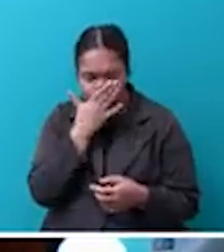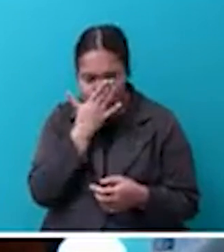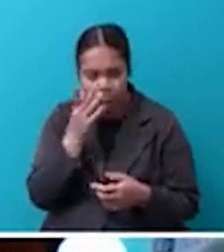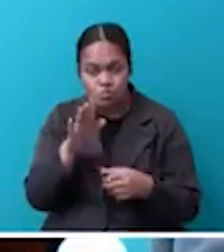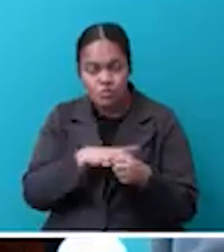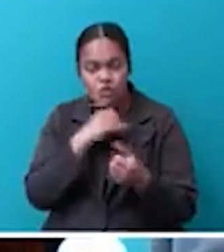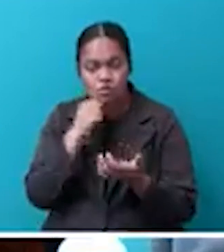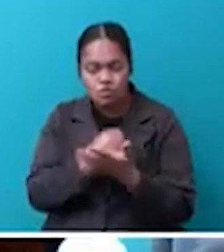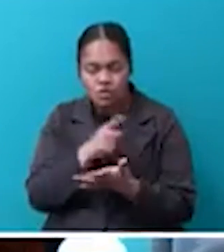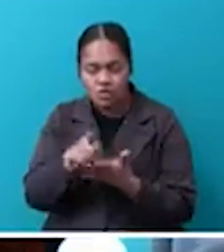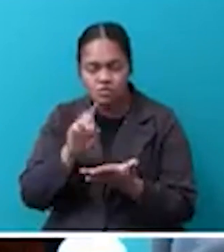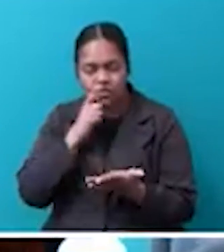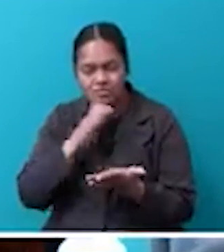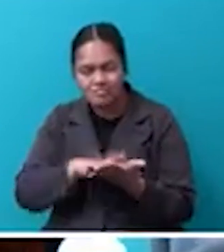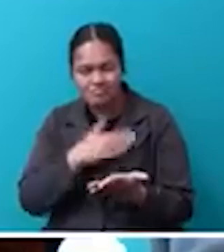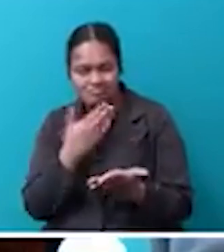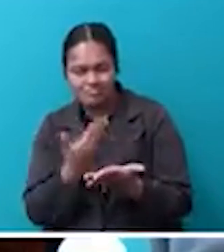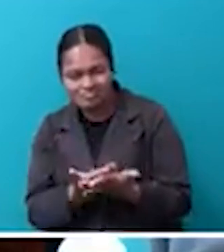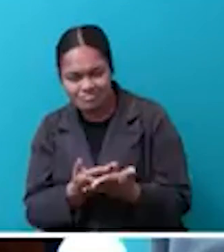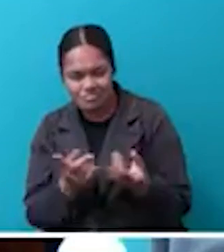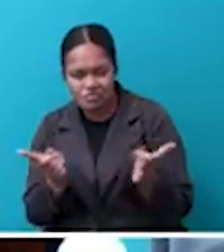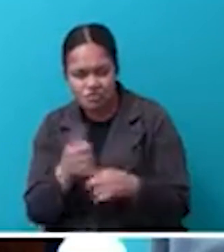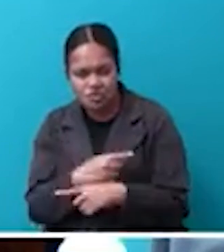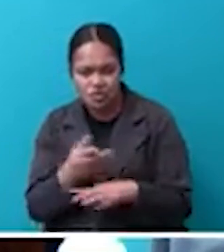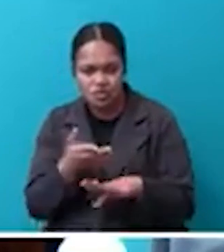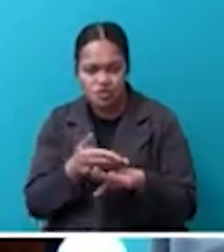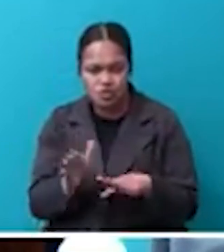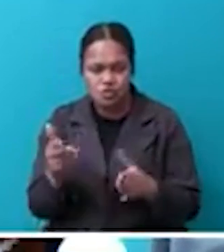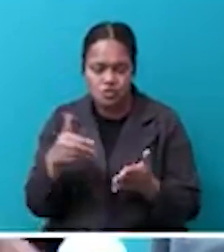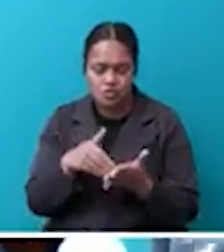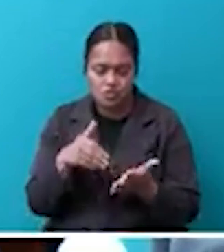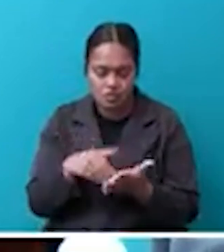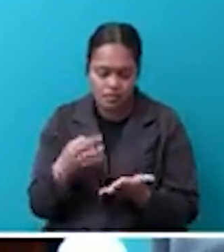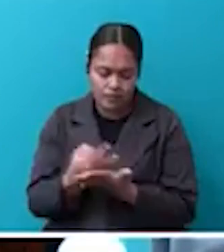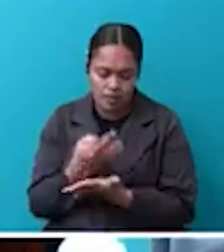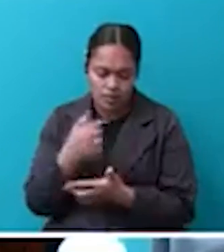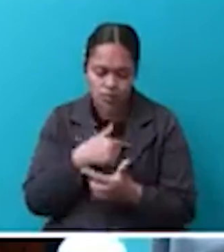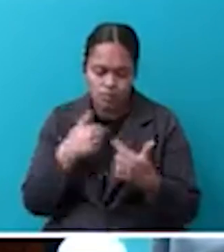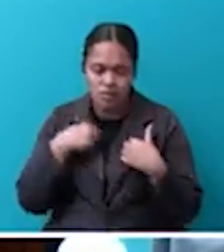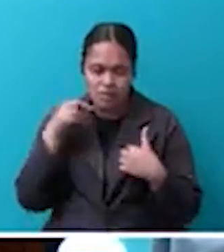deal will translate into the new and additional financing we need